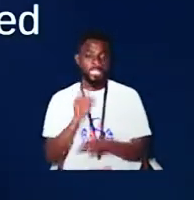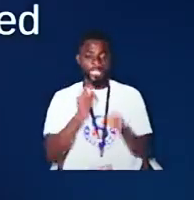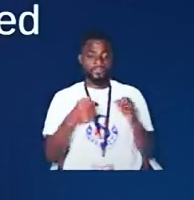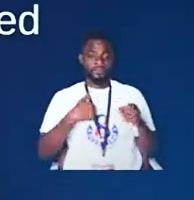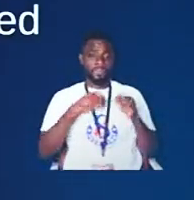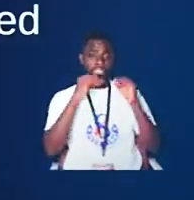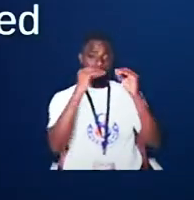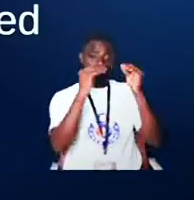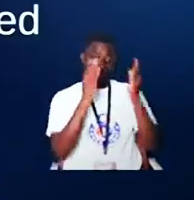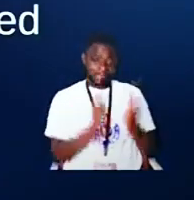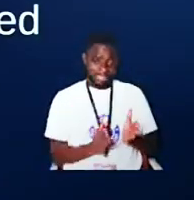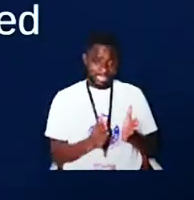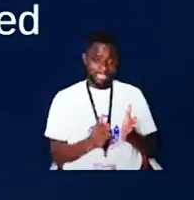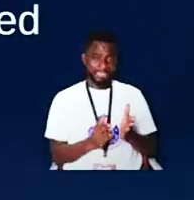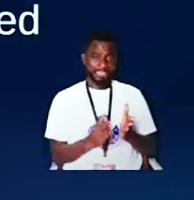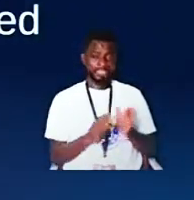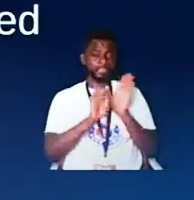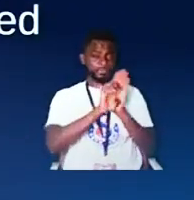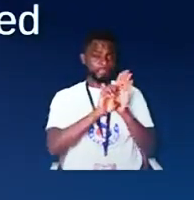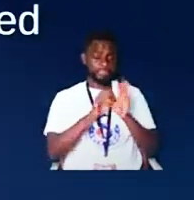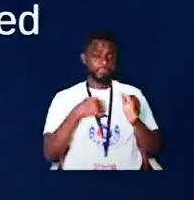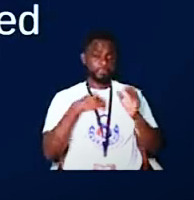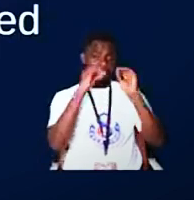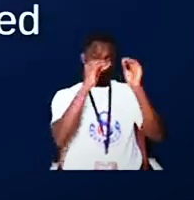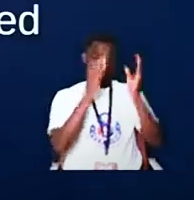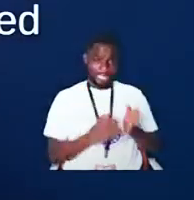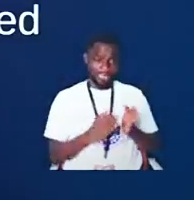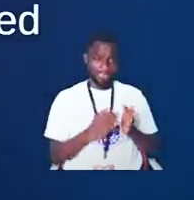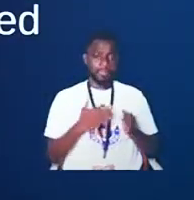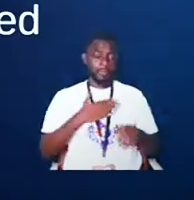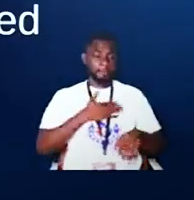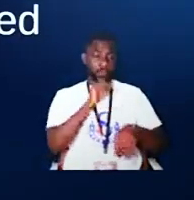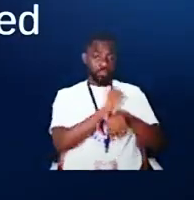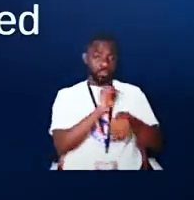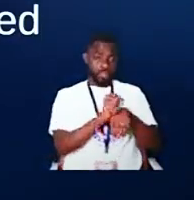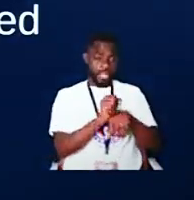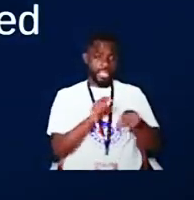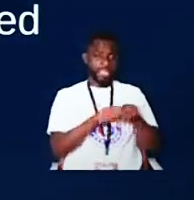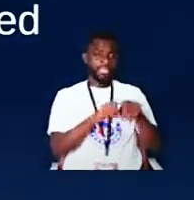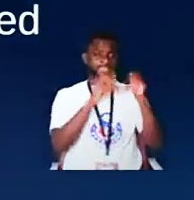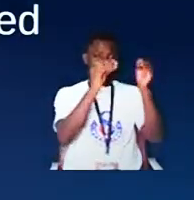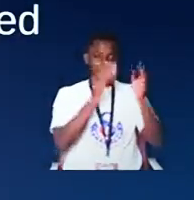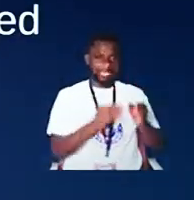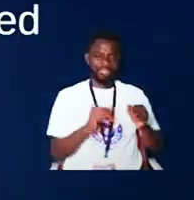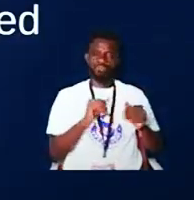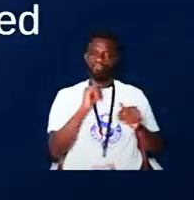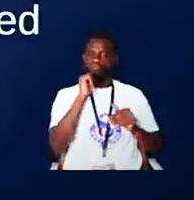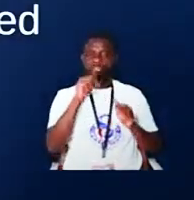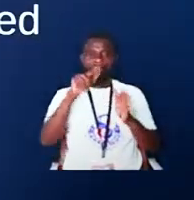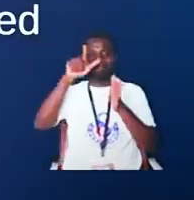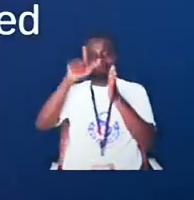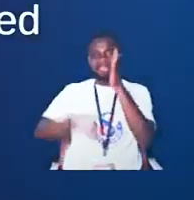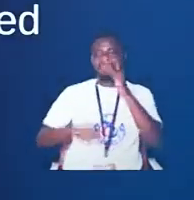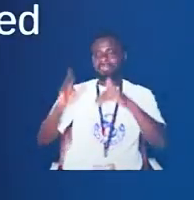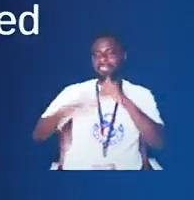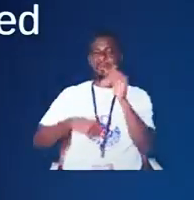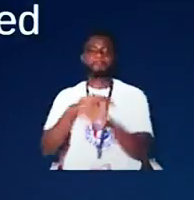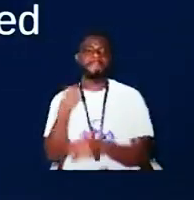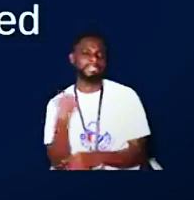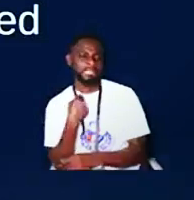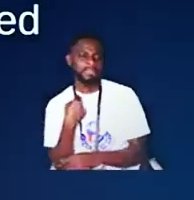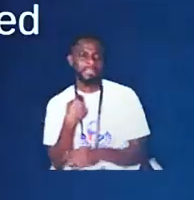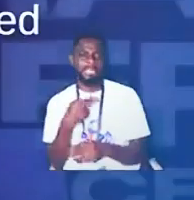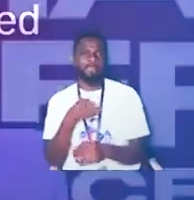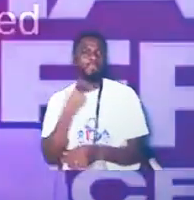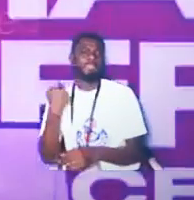my work, it is no way subservient to that of the osofu. And the osofu shouldn't